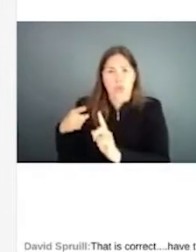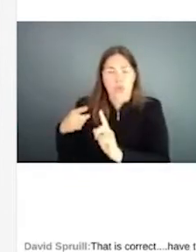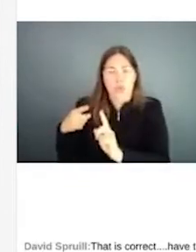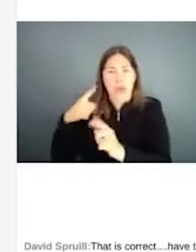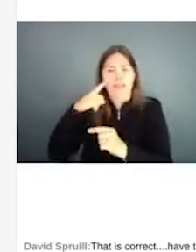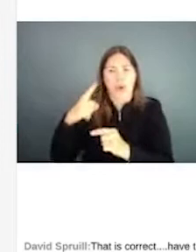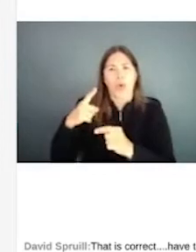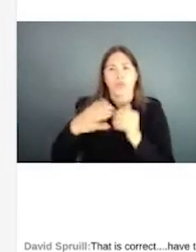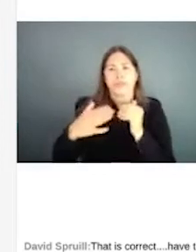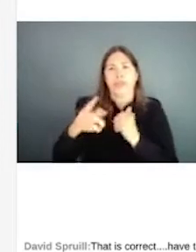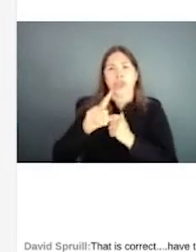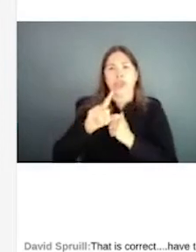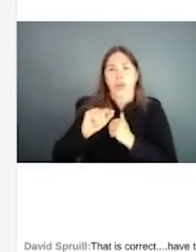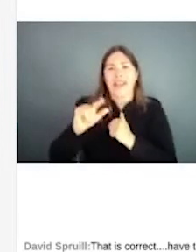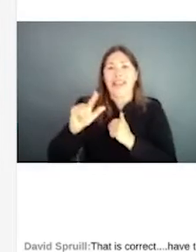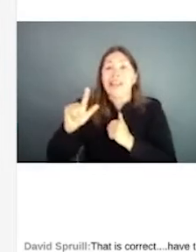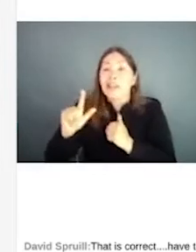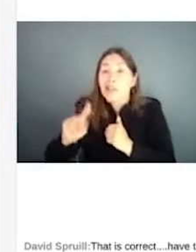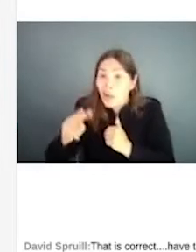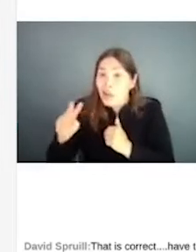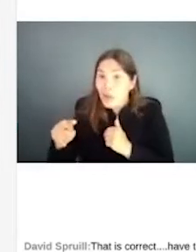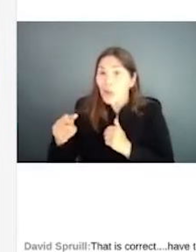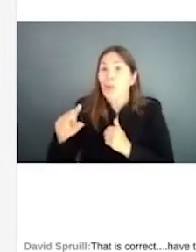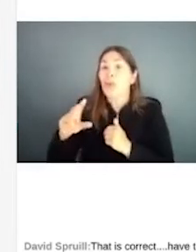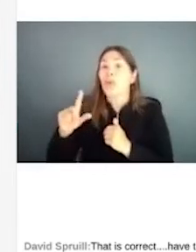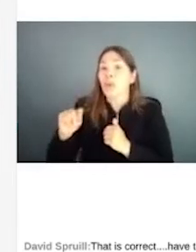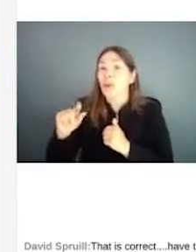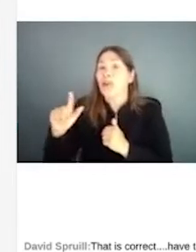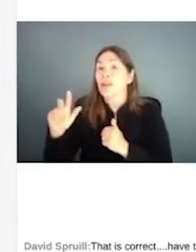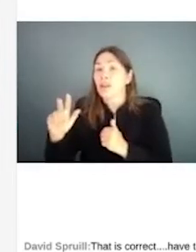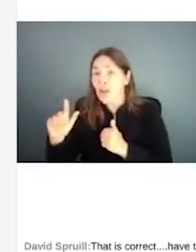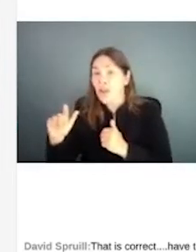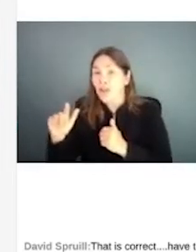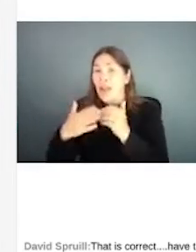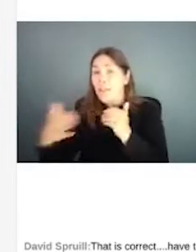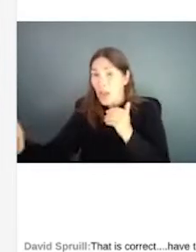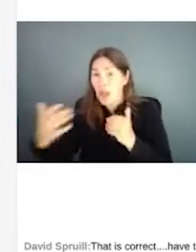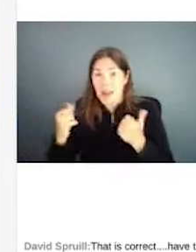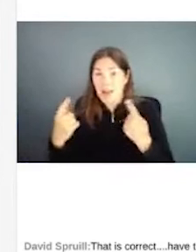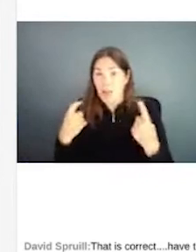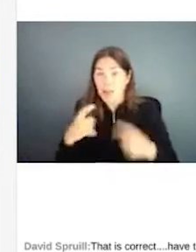the 2022, 2023, and beyond? Questions, comments?